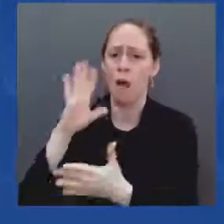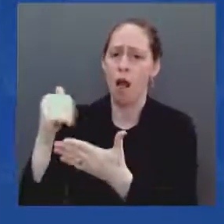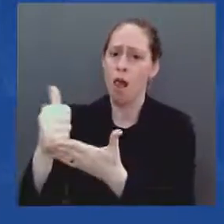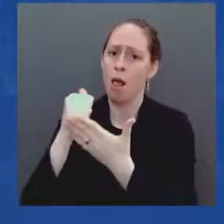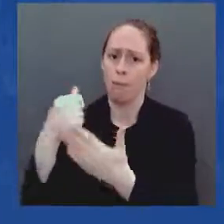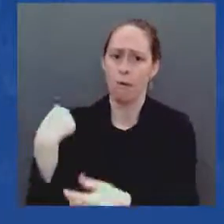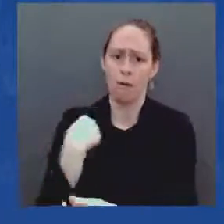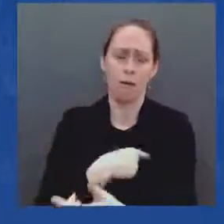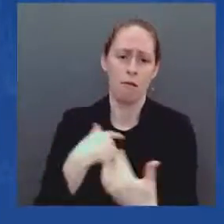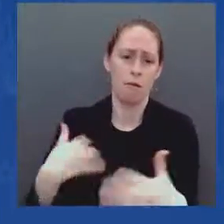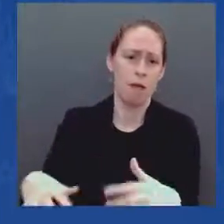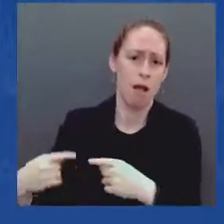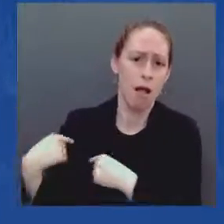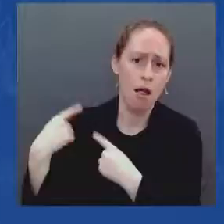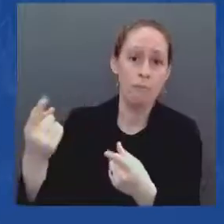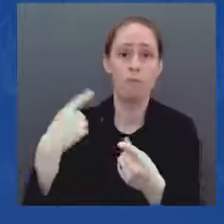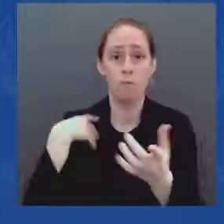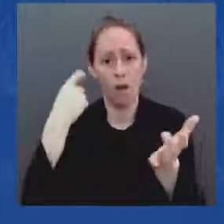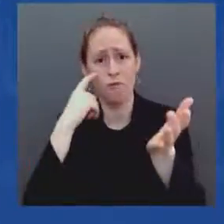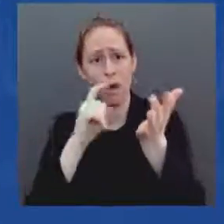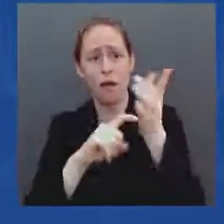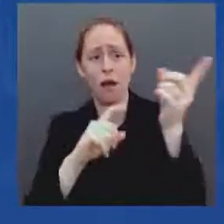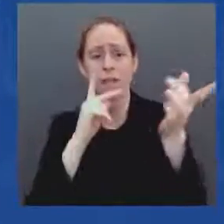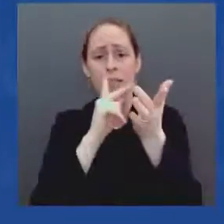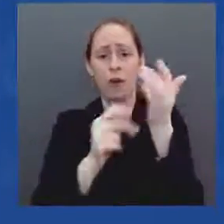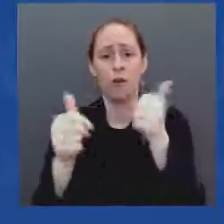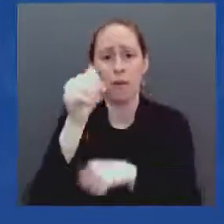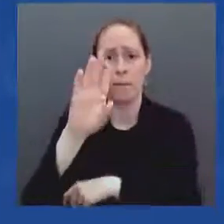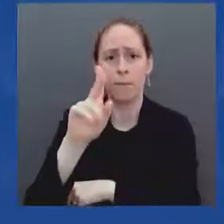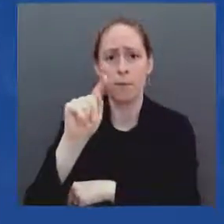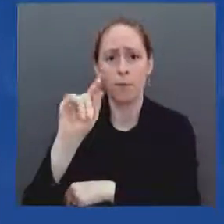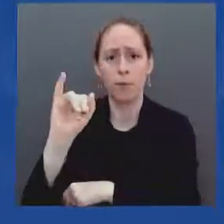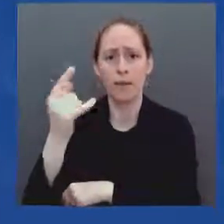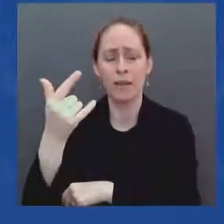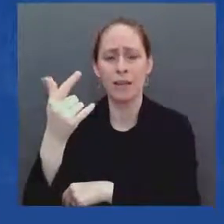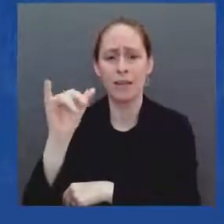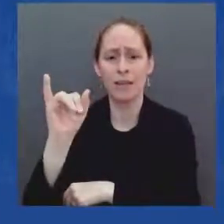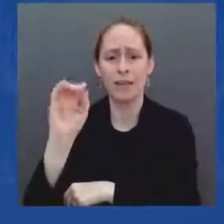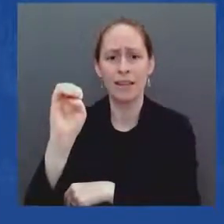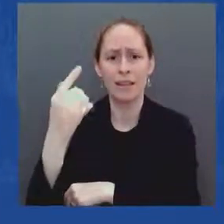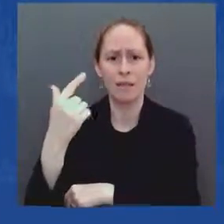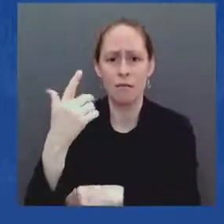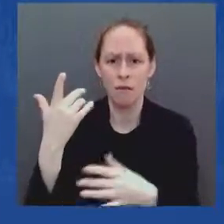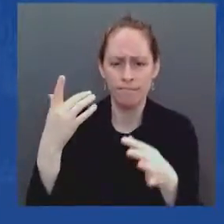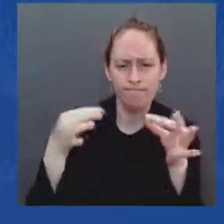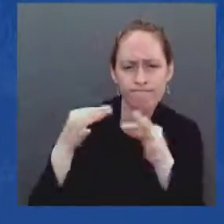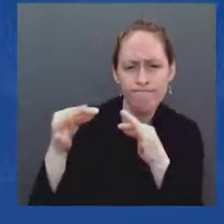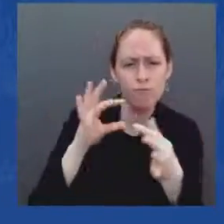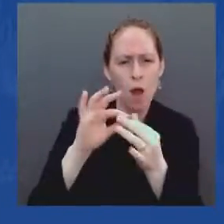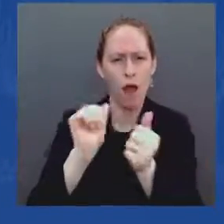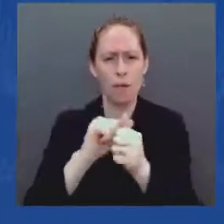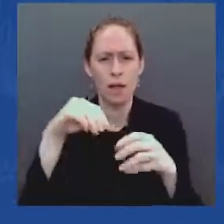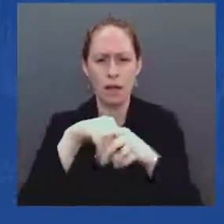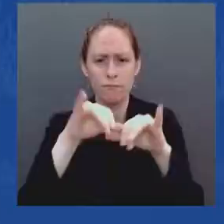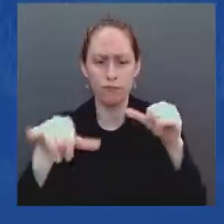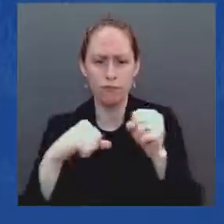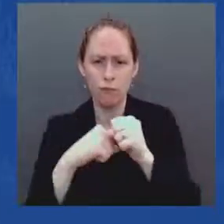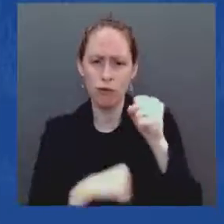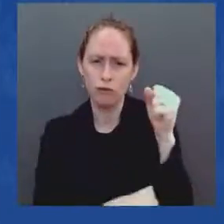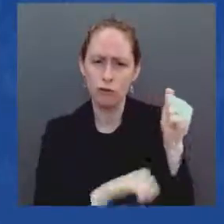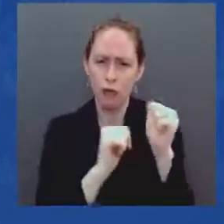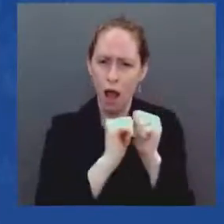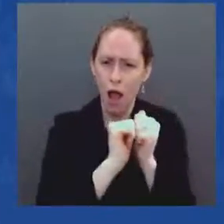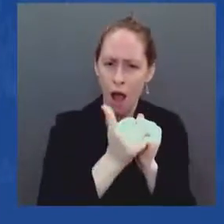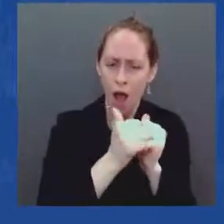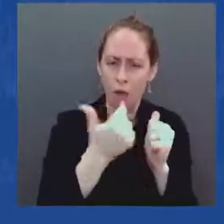Mitch Landrieu. They did an extraordinary job answering questions. Of course, the governors are used to fixing roads.